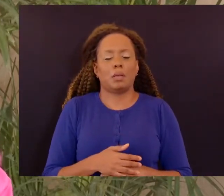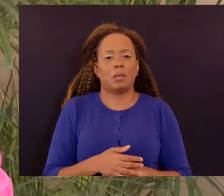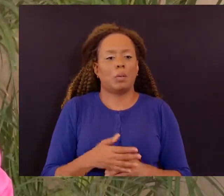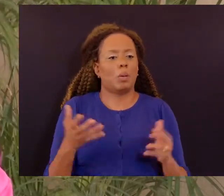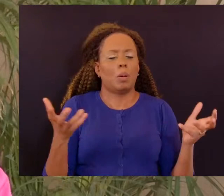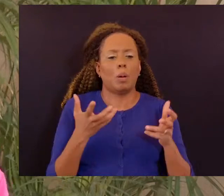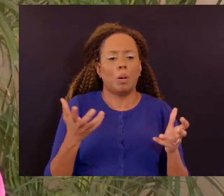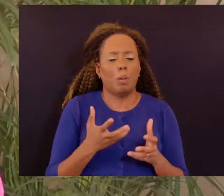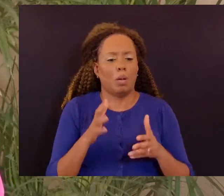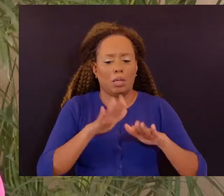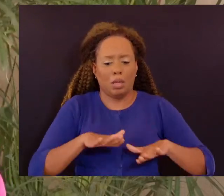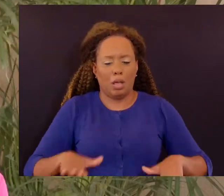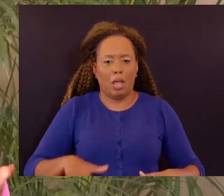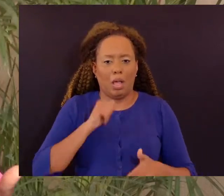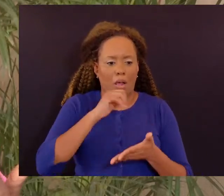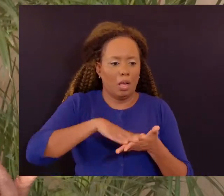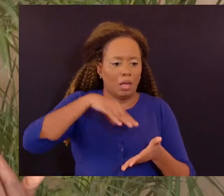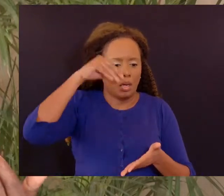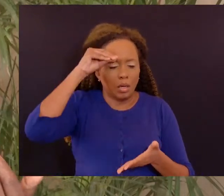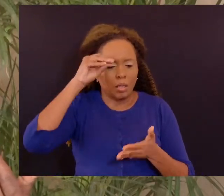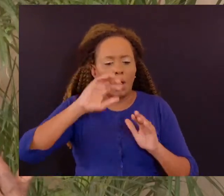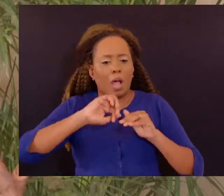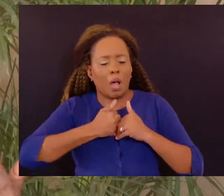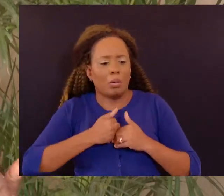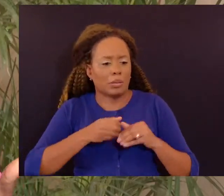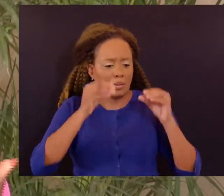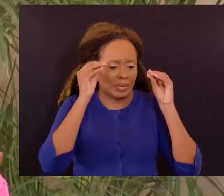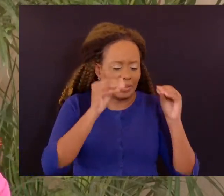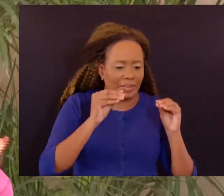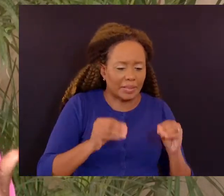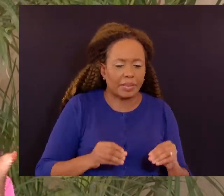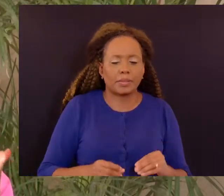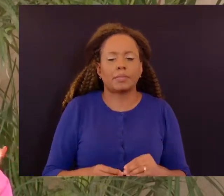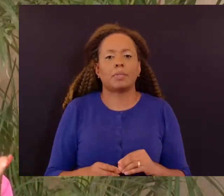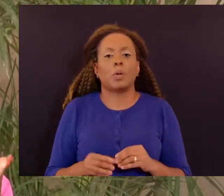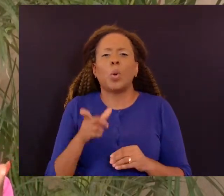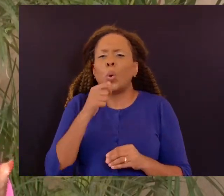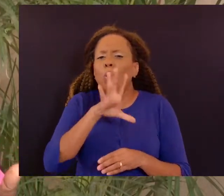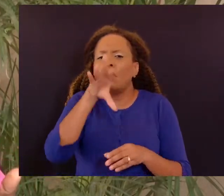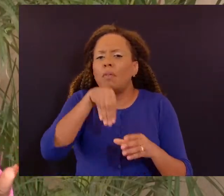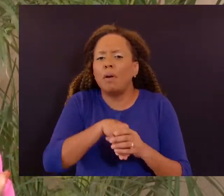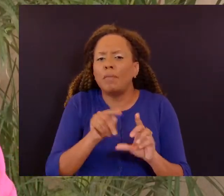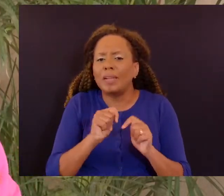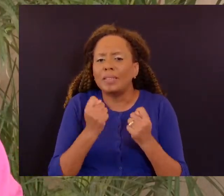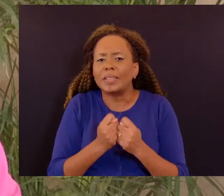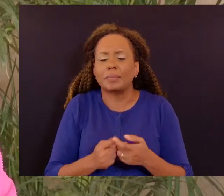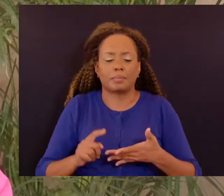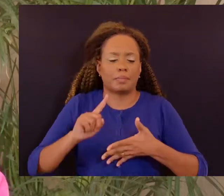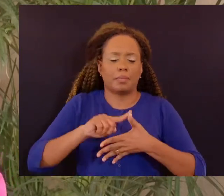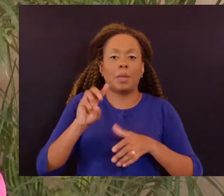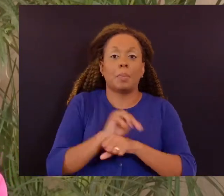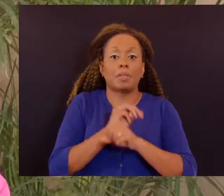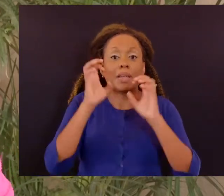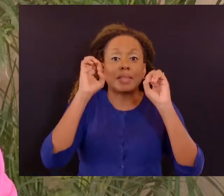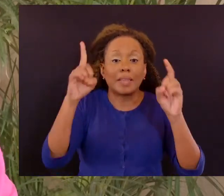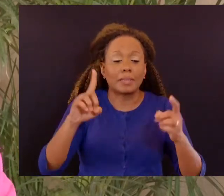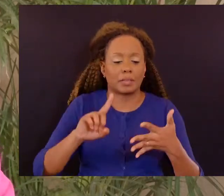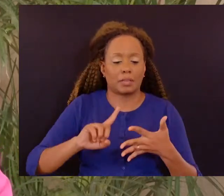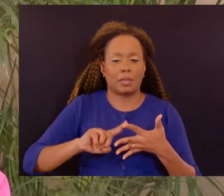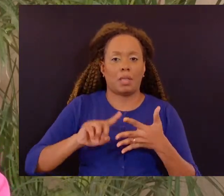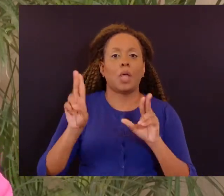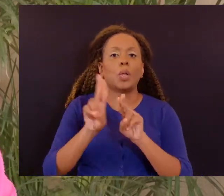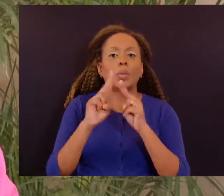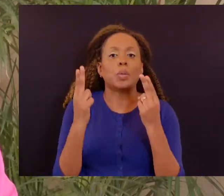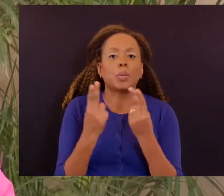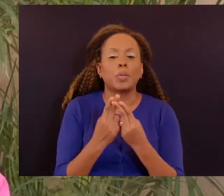being experienced by these students. The stakeholders include the ministry, Erdiston, the unions, both